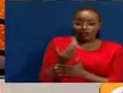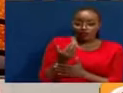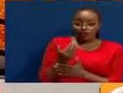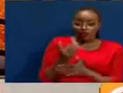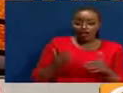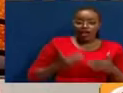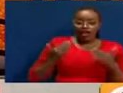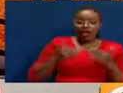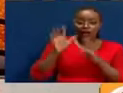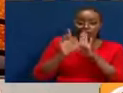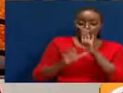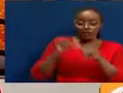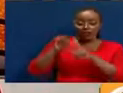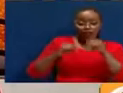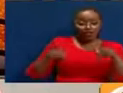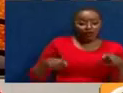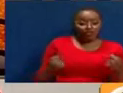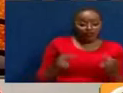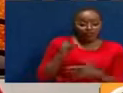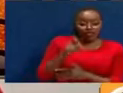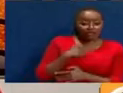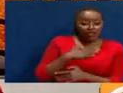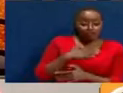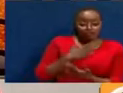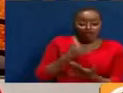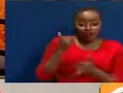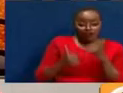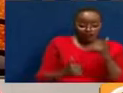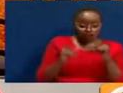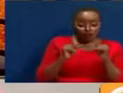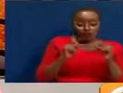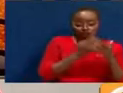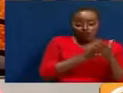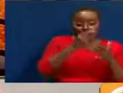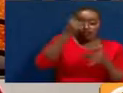happier lessons about ourselves. That is my angle for the week and for the year.